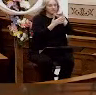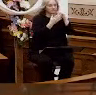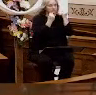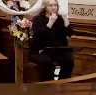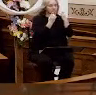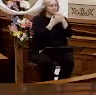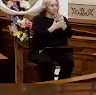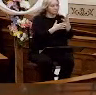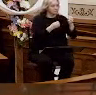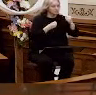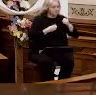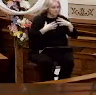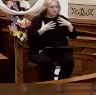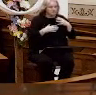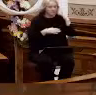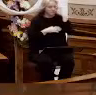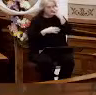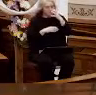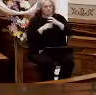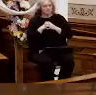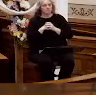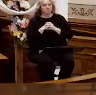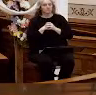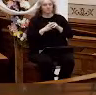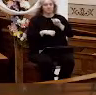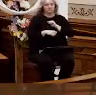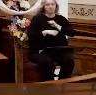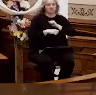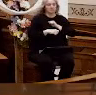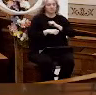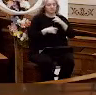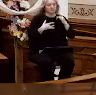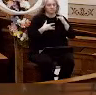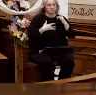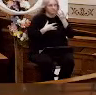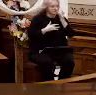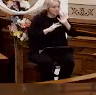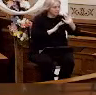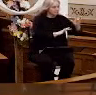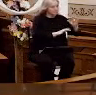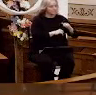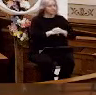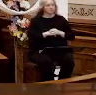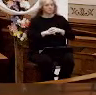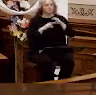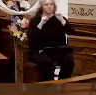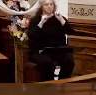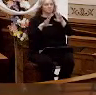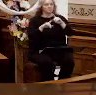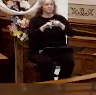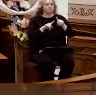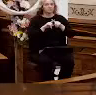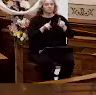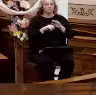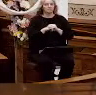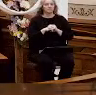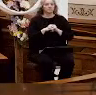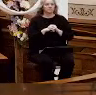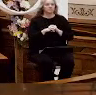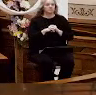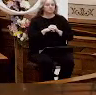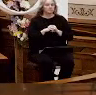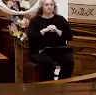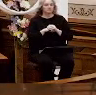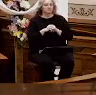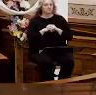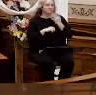fear, anger, self-loathing, and so many other restrictive realities.